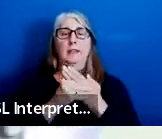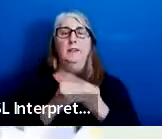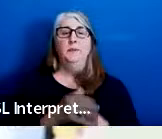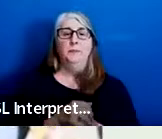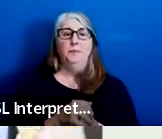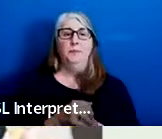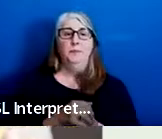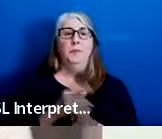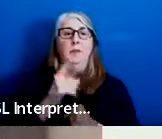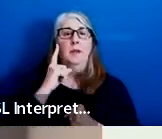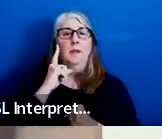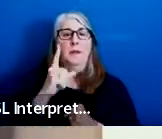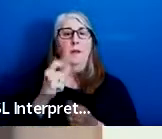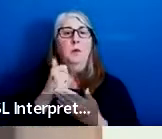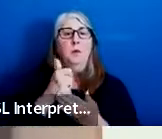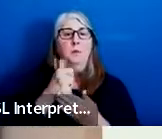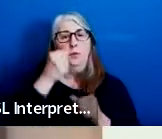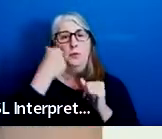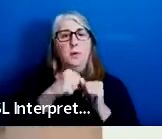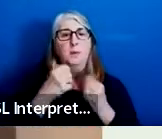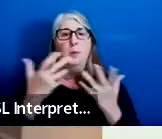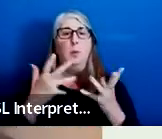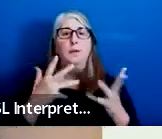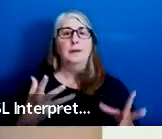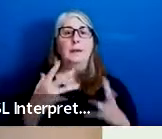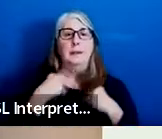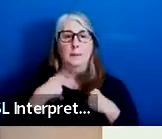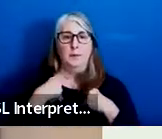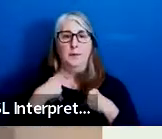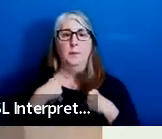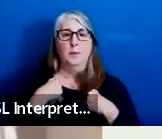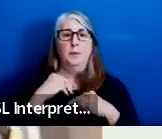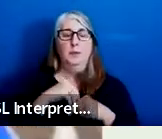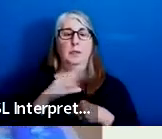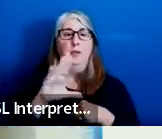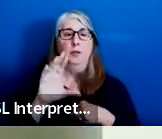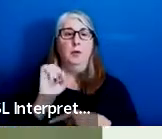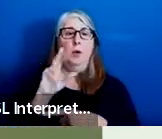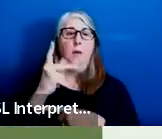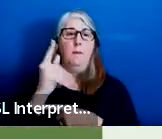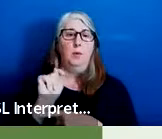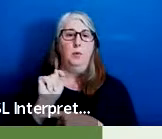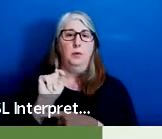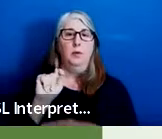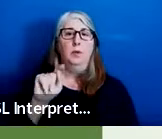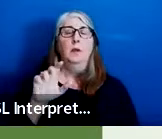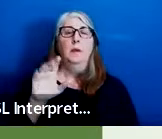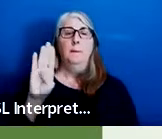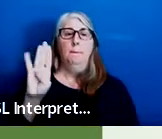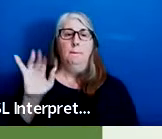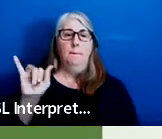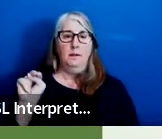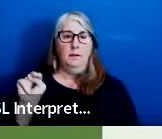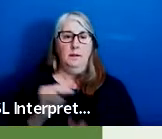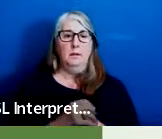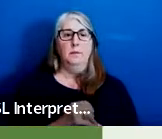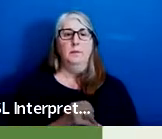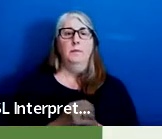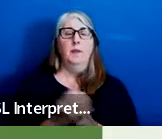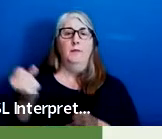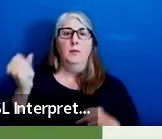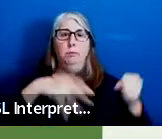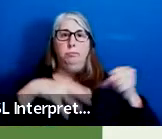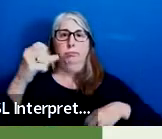serves as a handy reminder of acceptable items that can be placed in your compost bin. After you have placed all of your